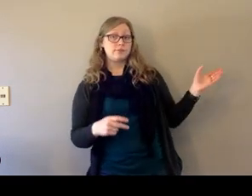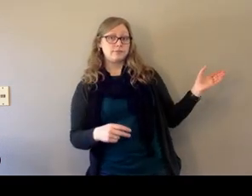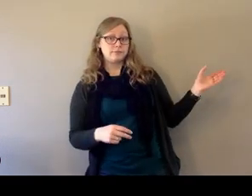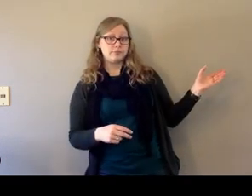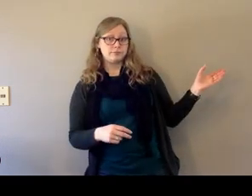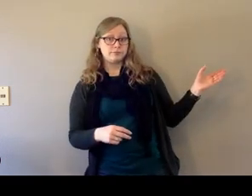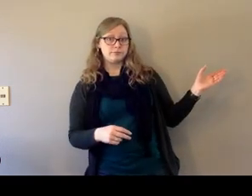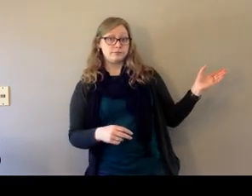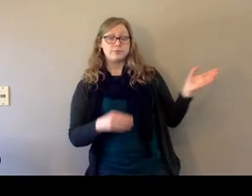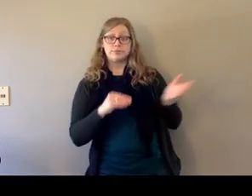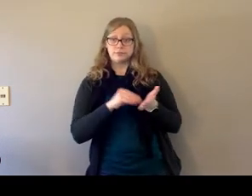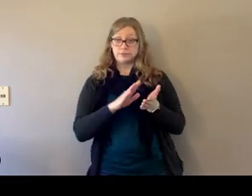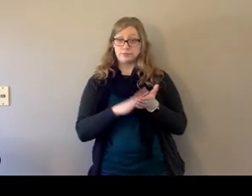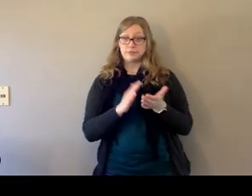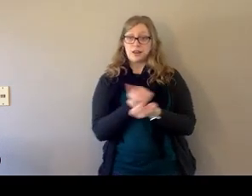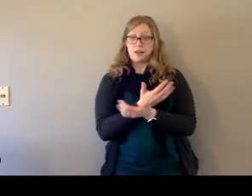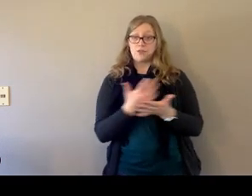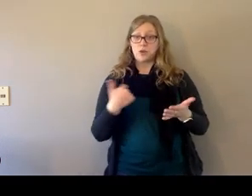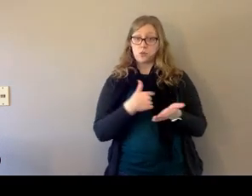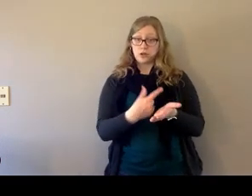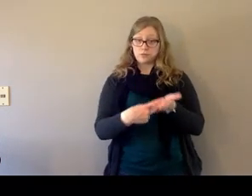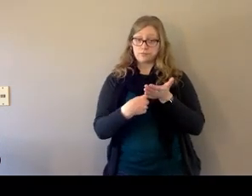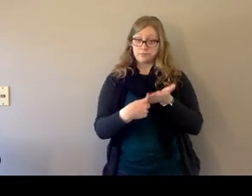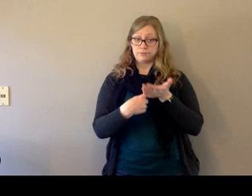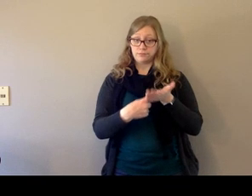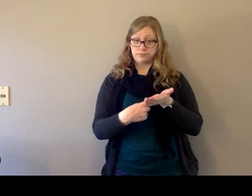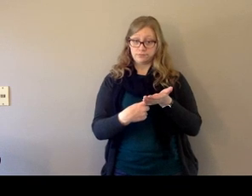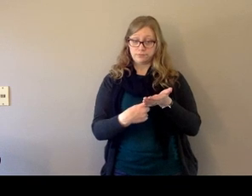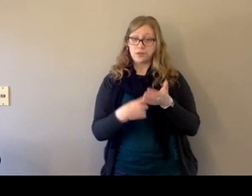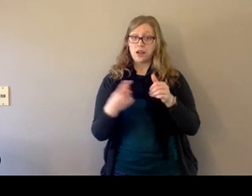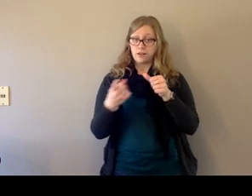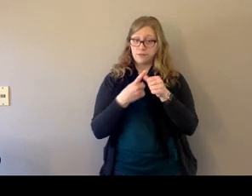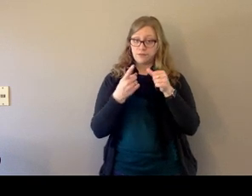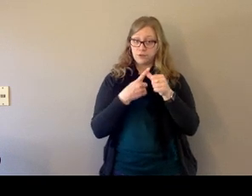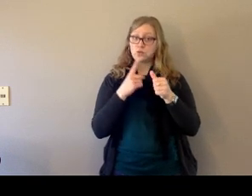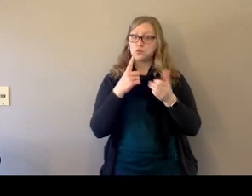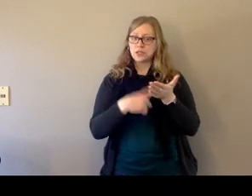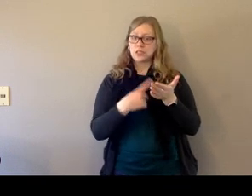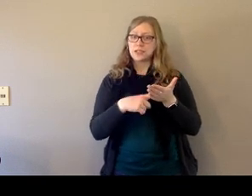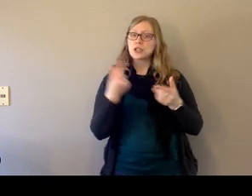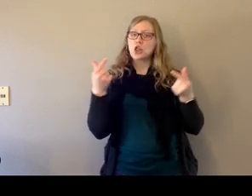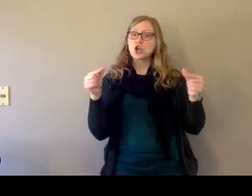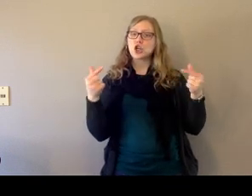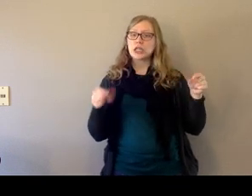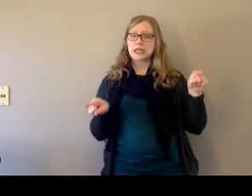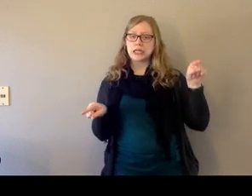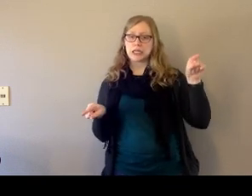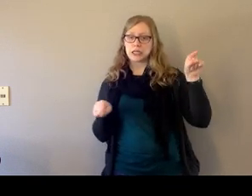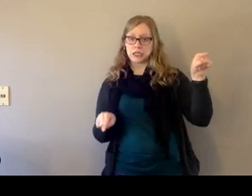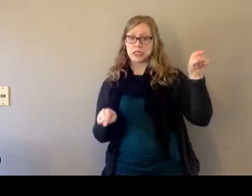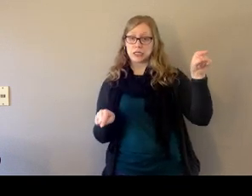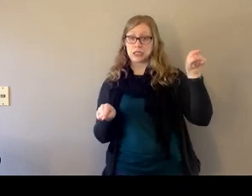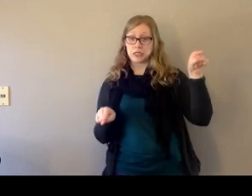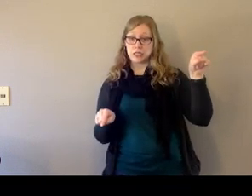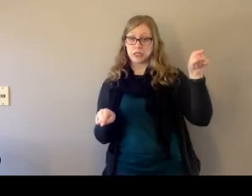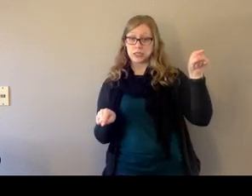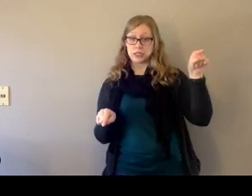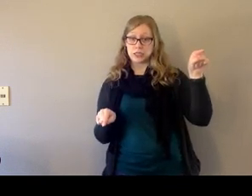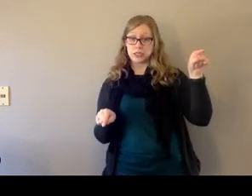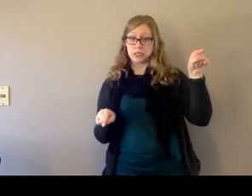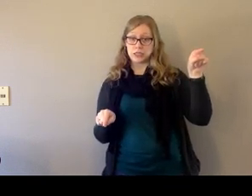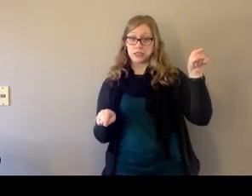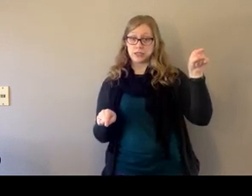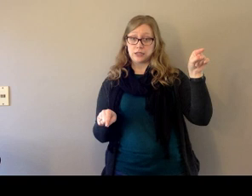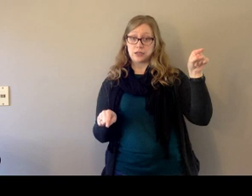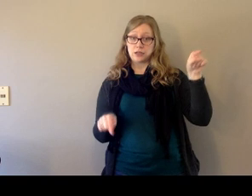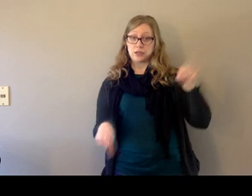through, and the first thing we talked about were these green angle pairs. We said because the line NO was parallel